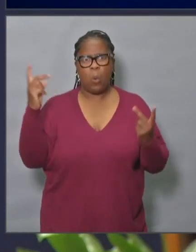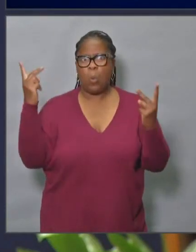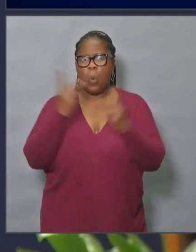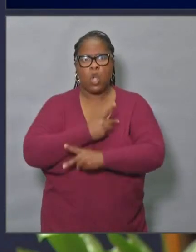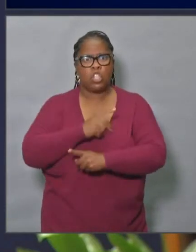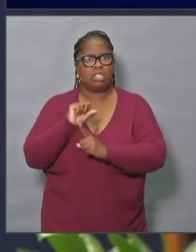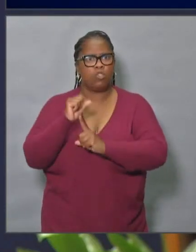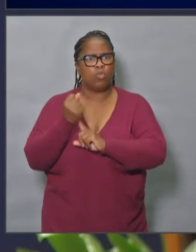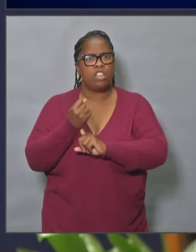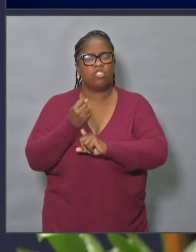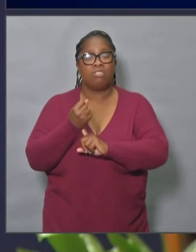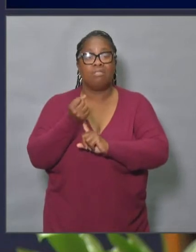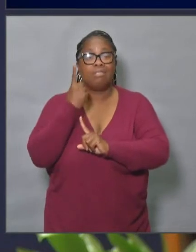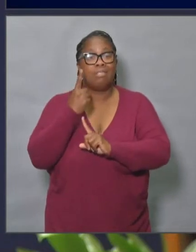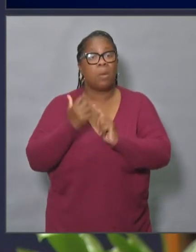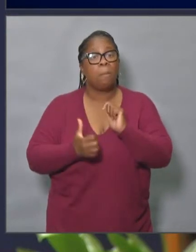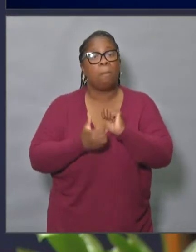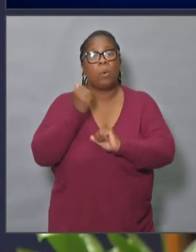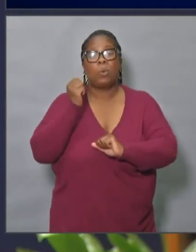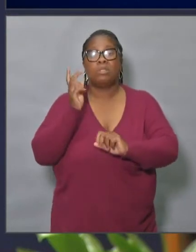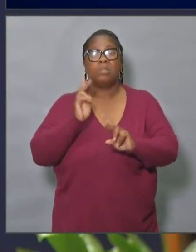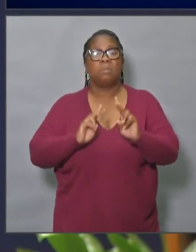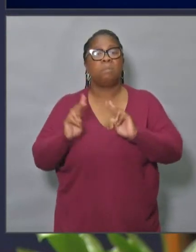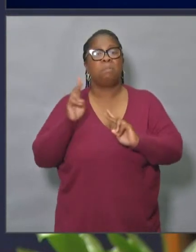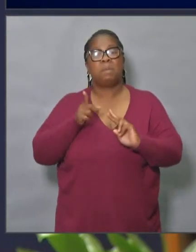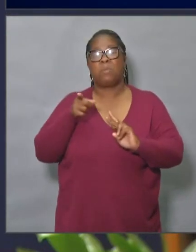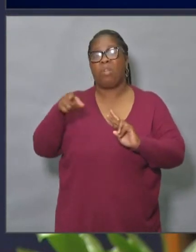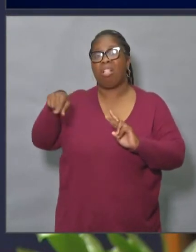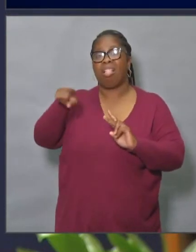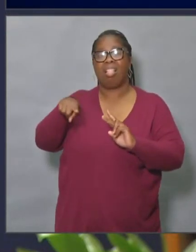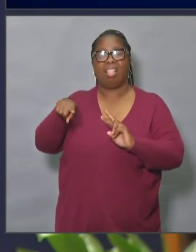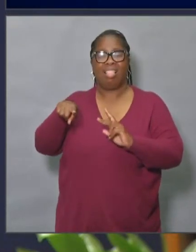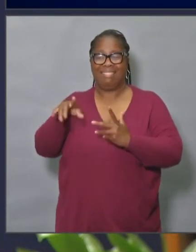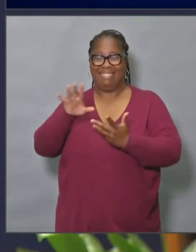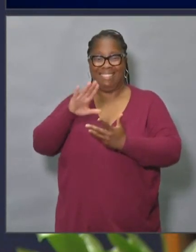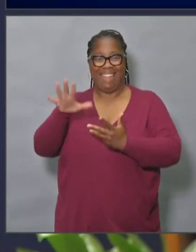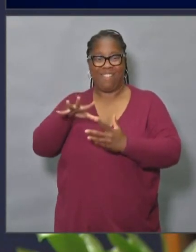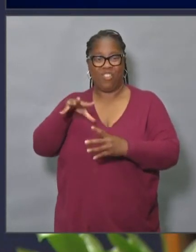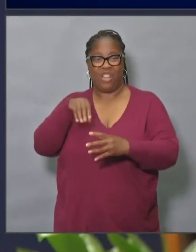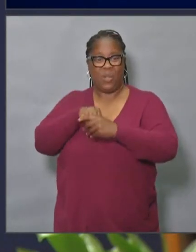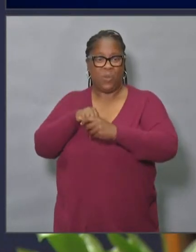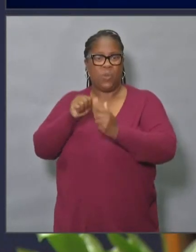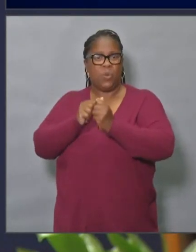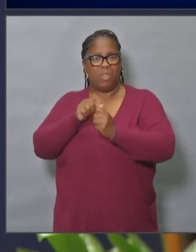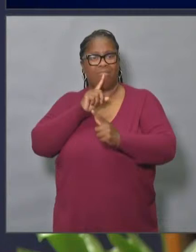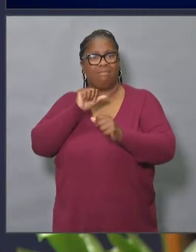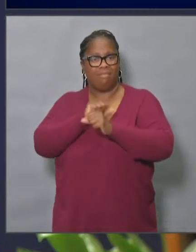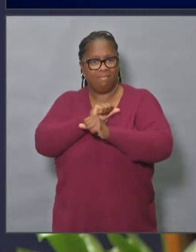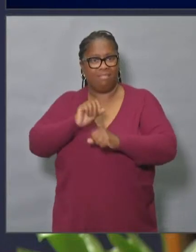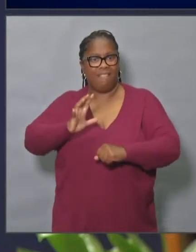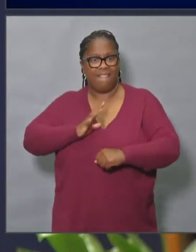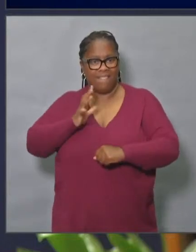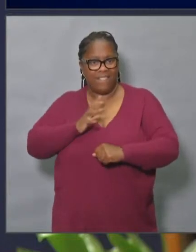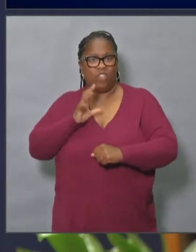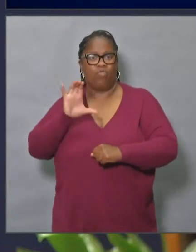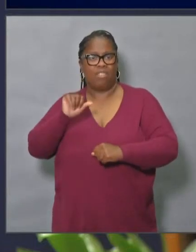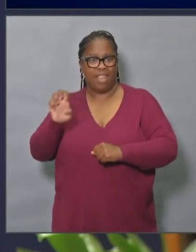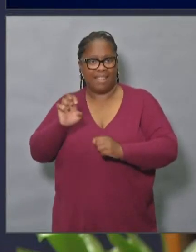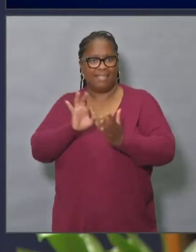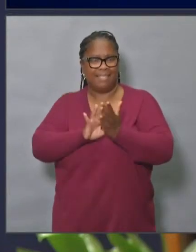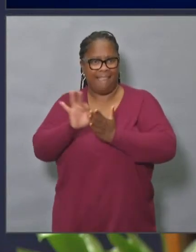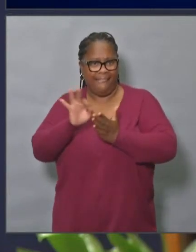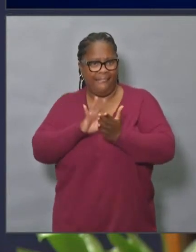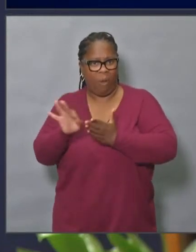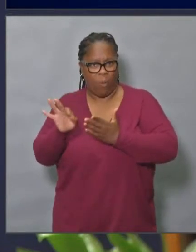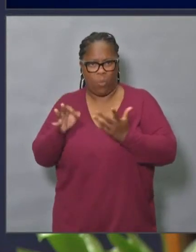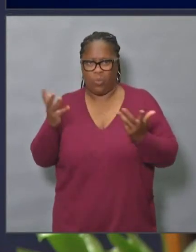are never diagnosed officially, so their numbers never make it into the official case count and thus the case fatality rate numbers that are put out by